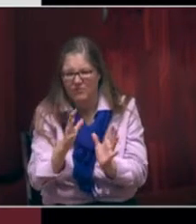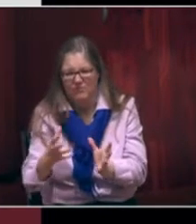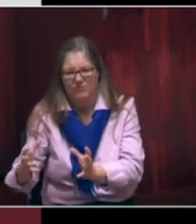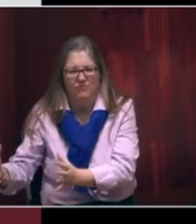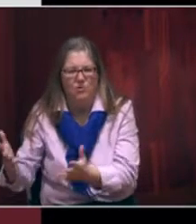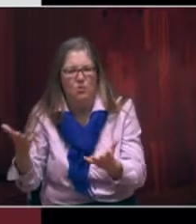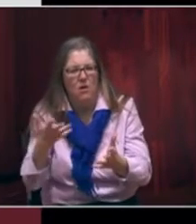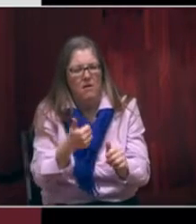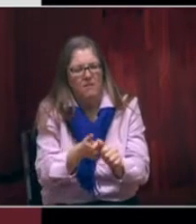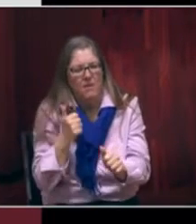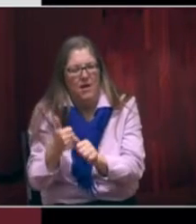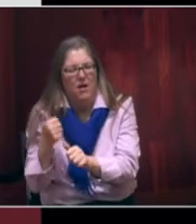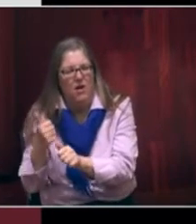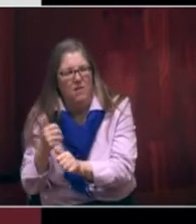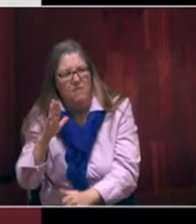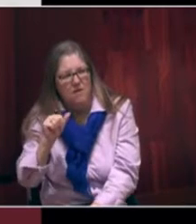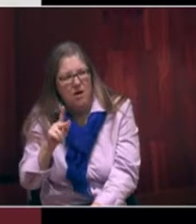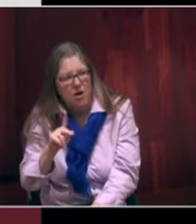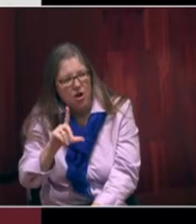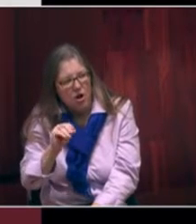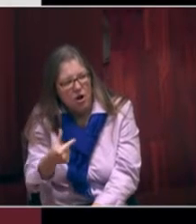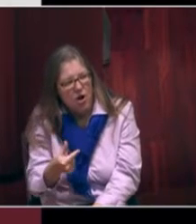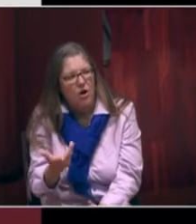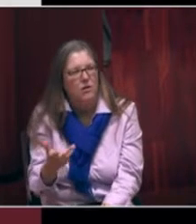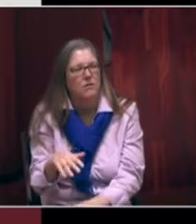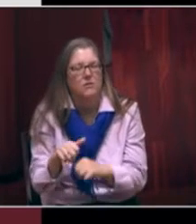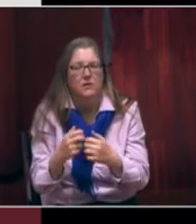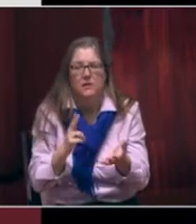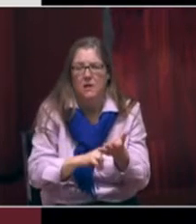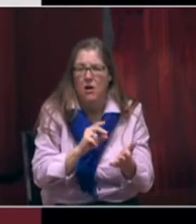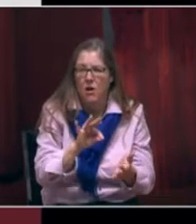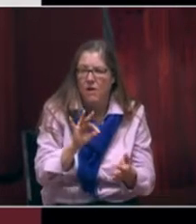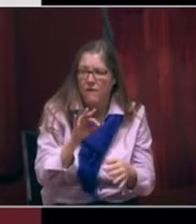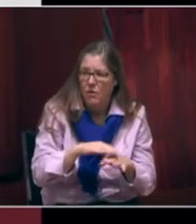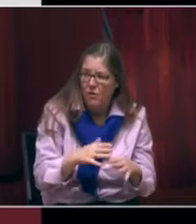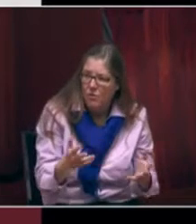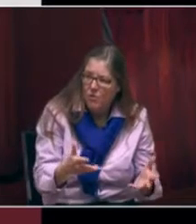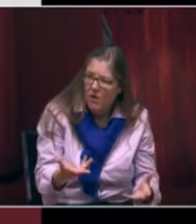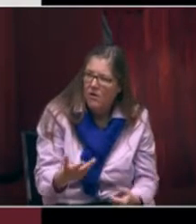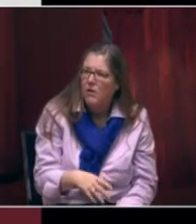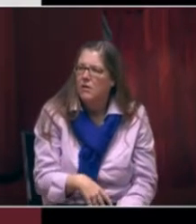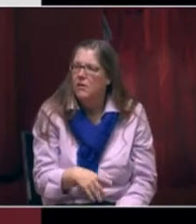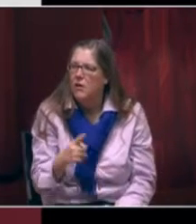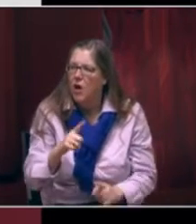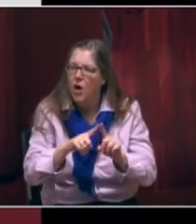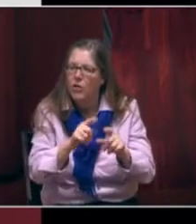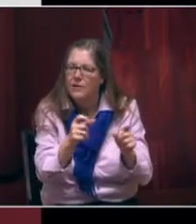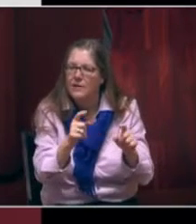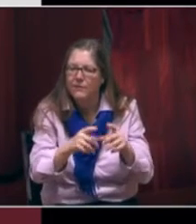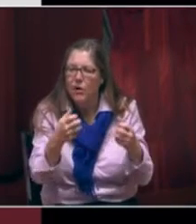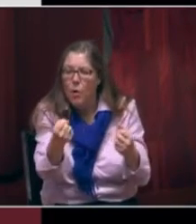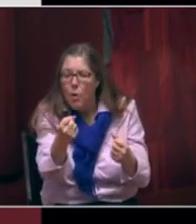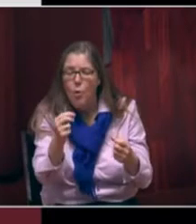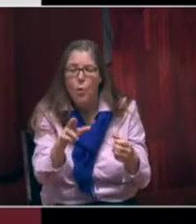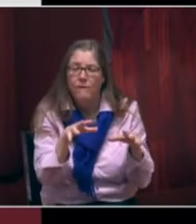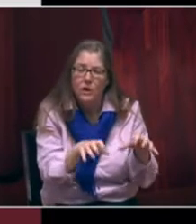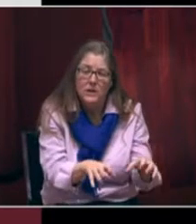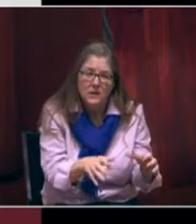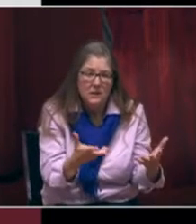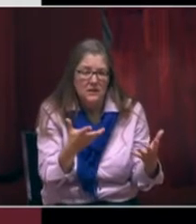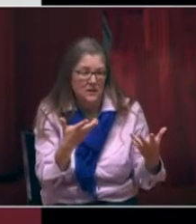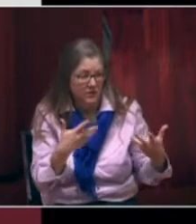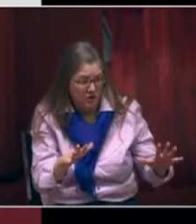the backlog is that you could be signing off on, or if you were able to lift litigation holds or other freezes, you could destroy